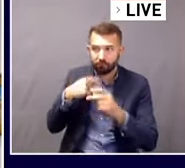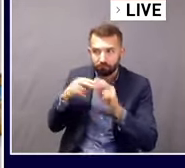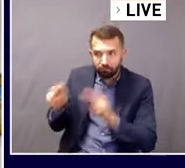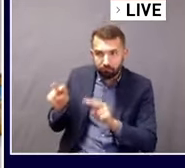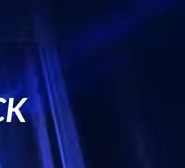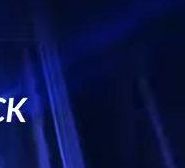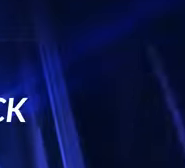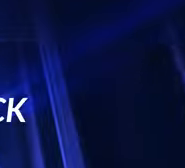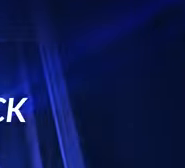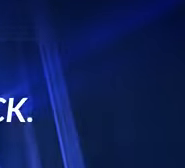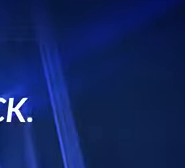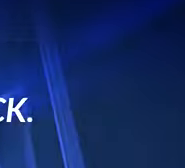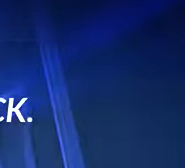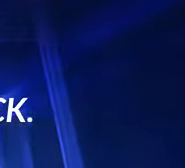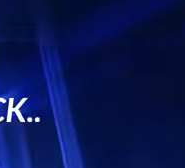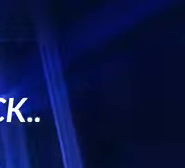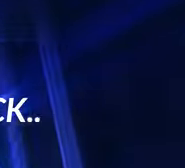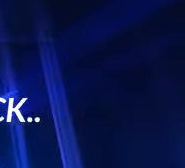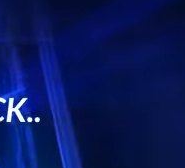case investigators.